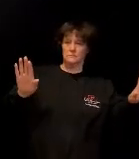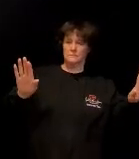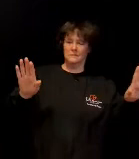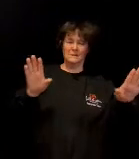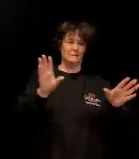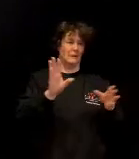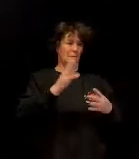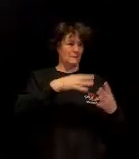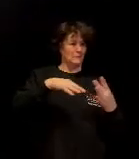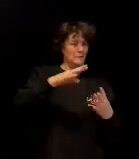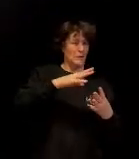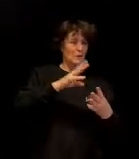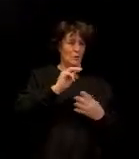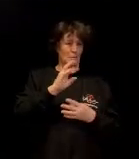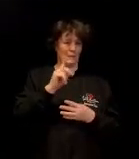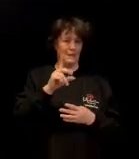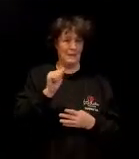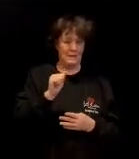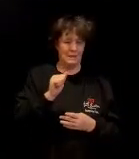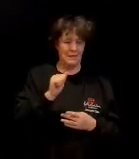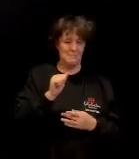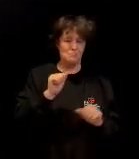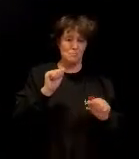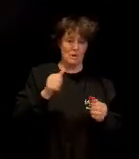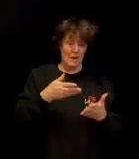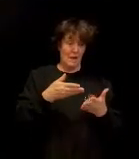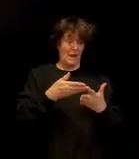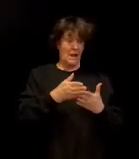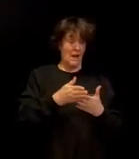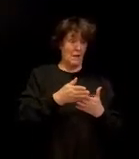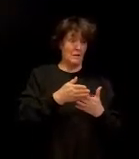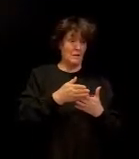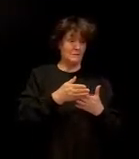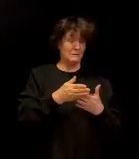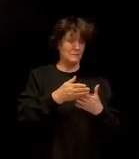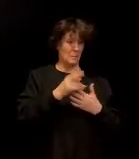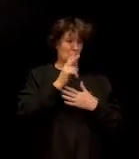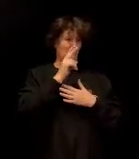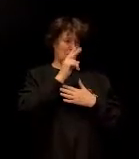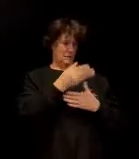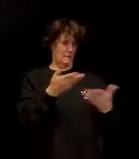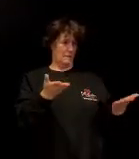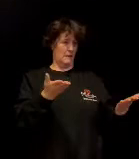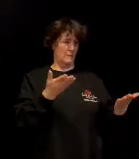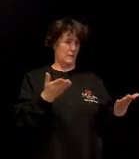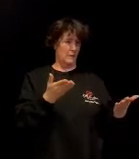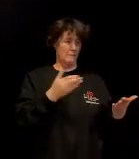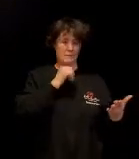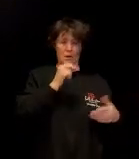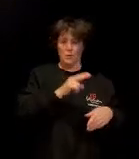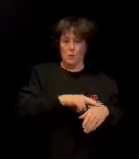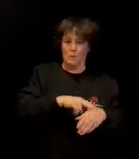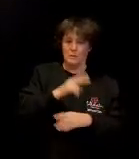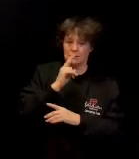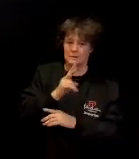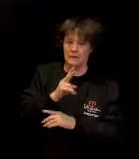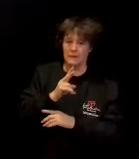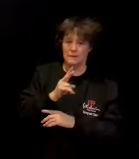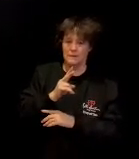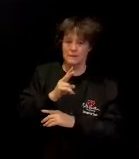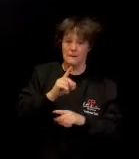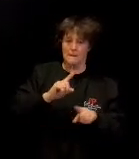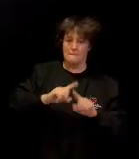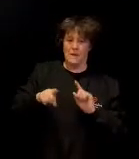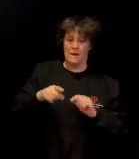media, even though it allows us to extend out and see things that we may not normally see without it, but I think it